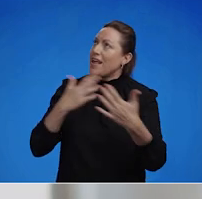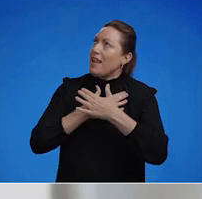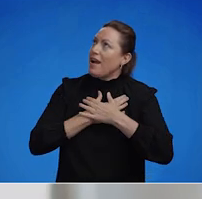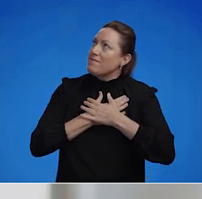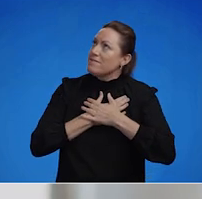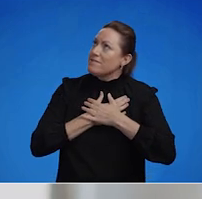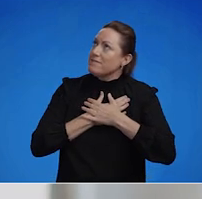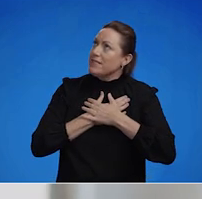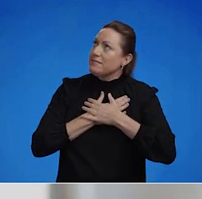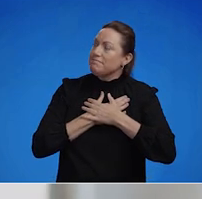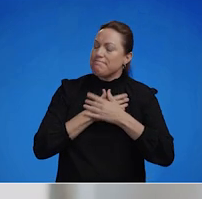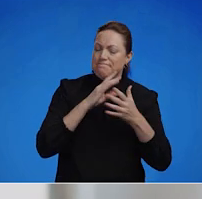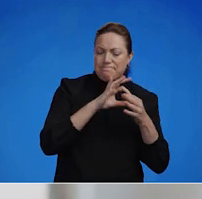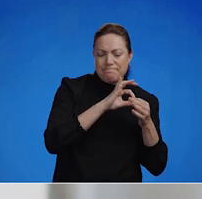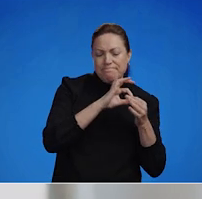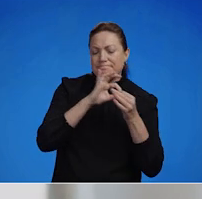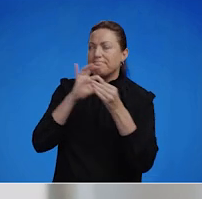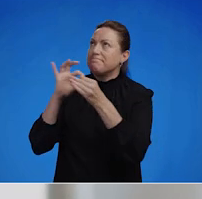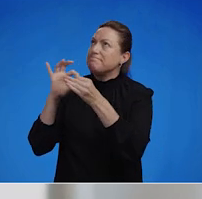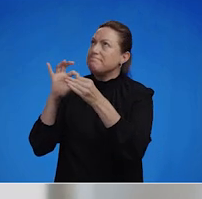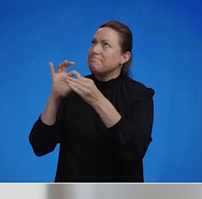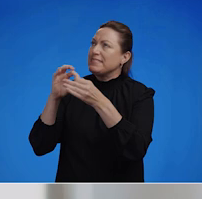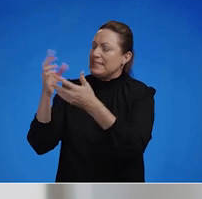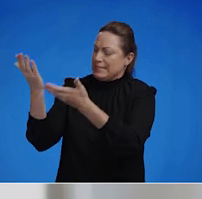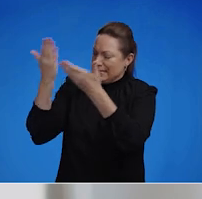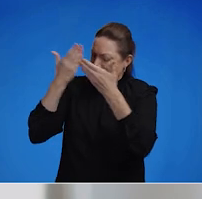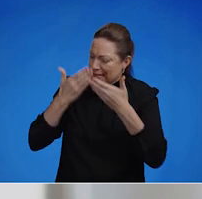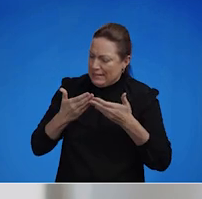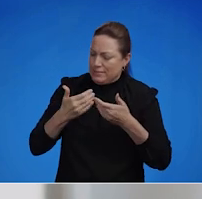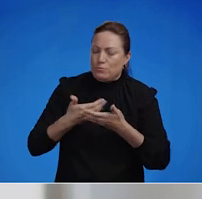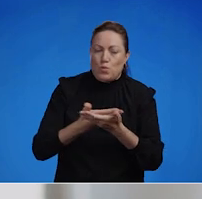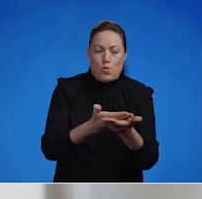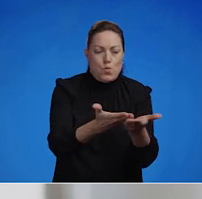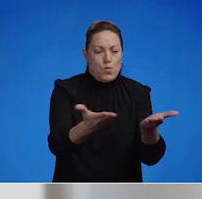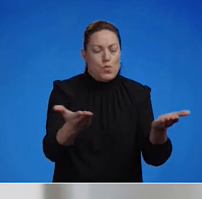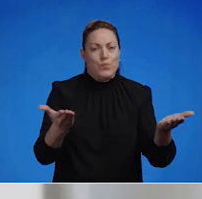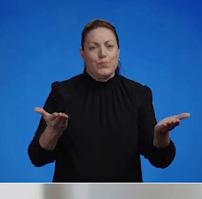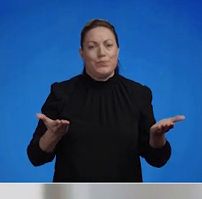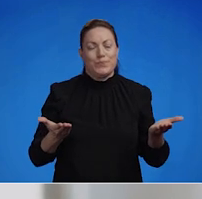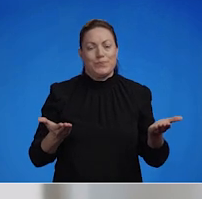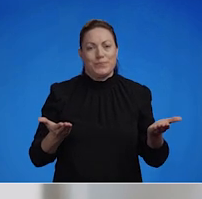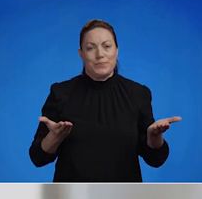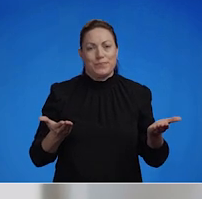love. And this eternal communion has poured out into all of creation.